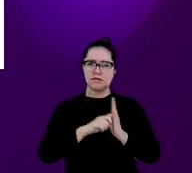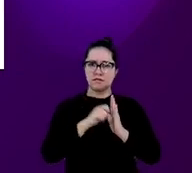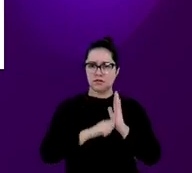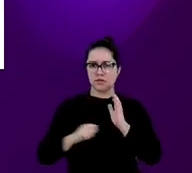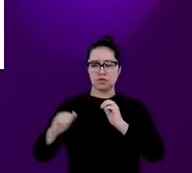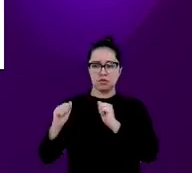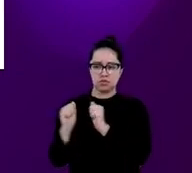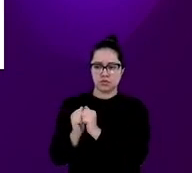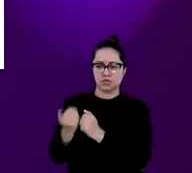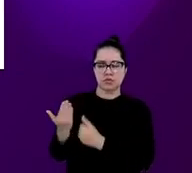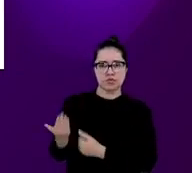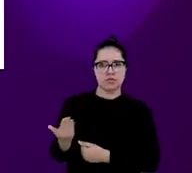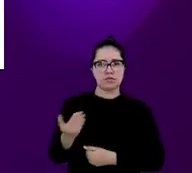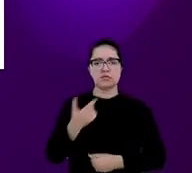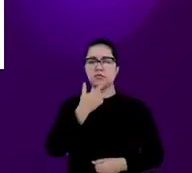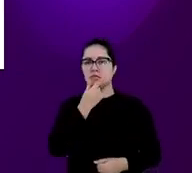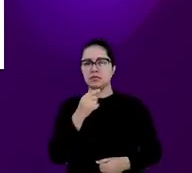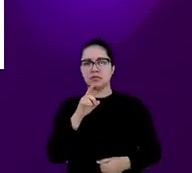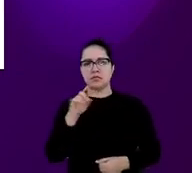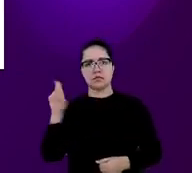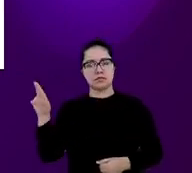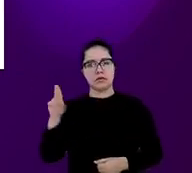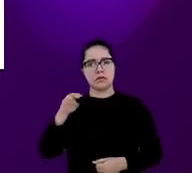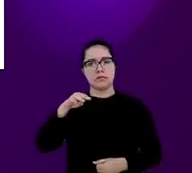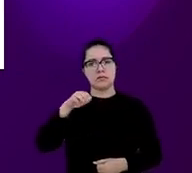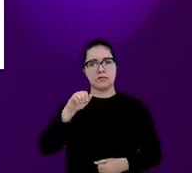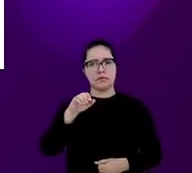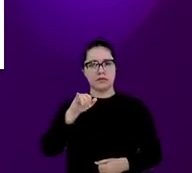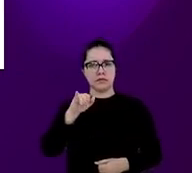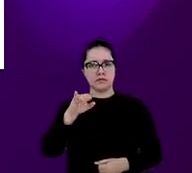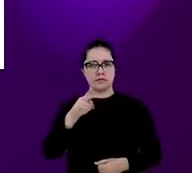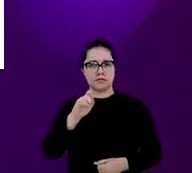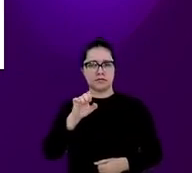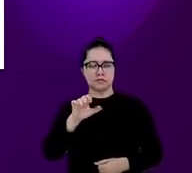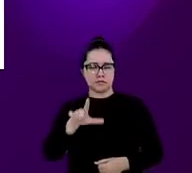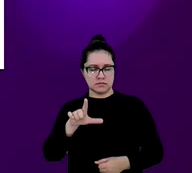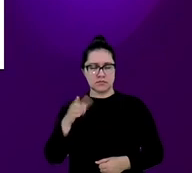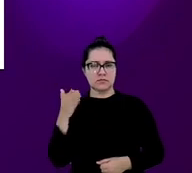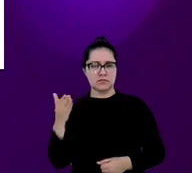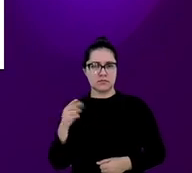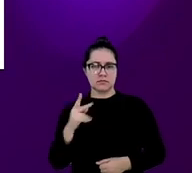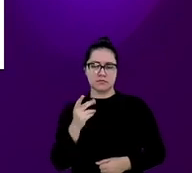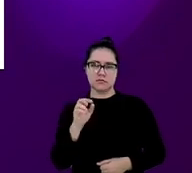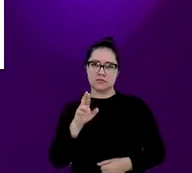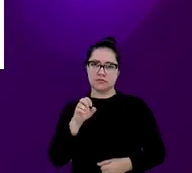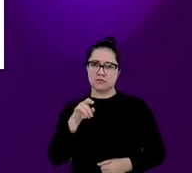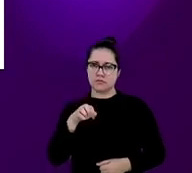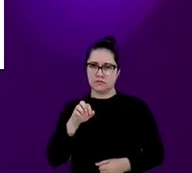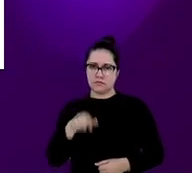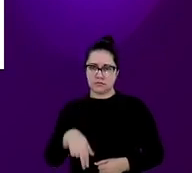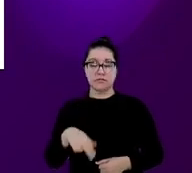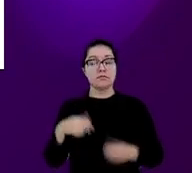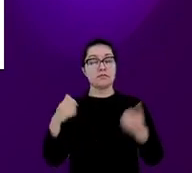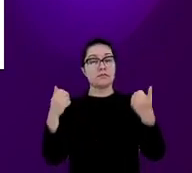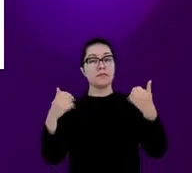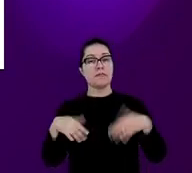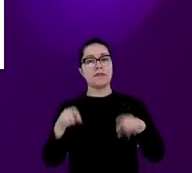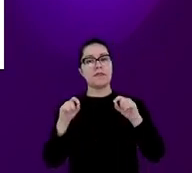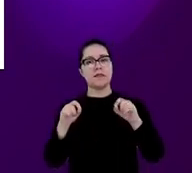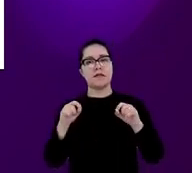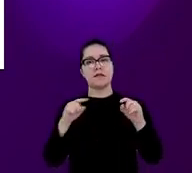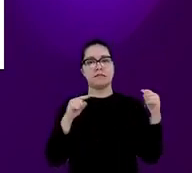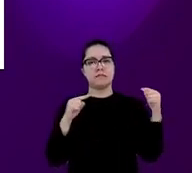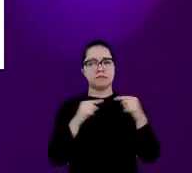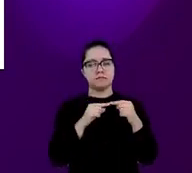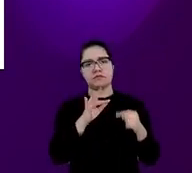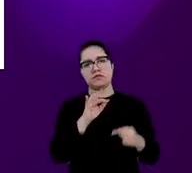digitalization of fotobiomodulation. This order is a basic science that we demonstrate that the